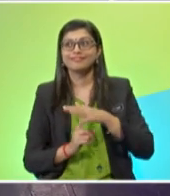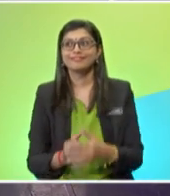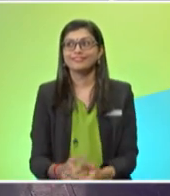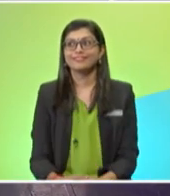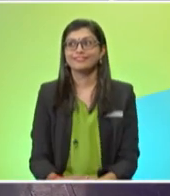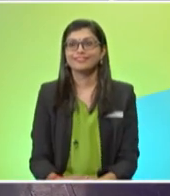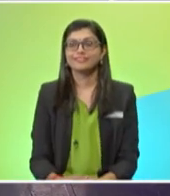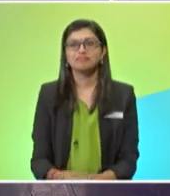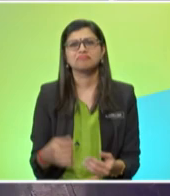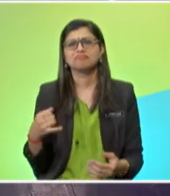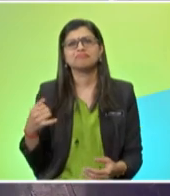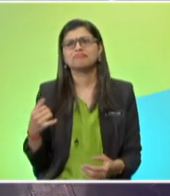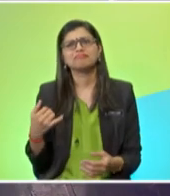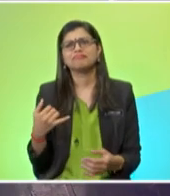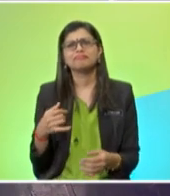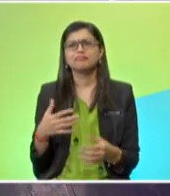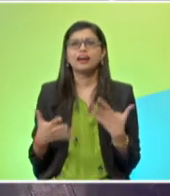helicopter, helicopter. Oh, I cannot do anymore.